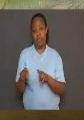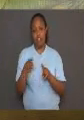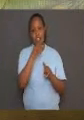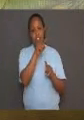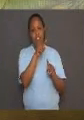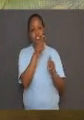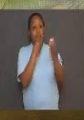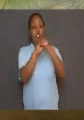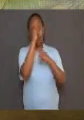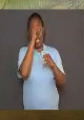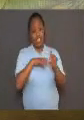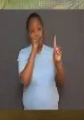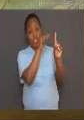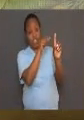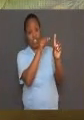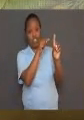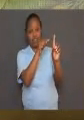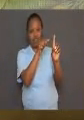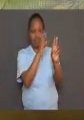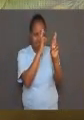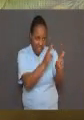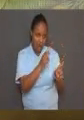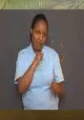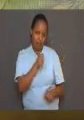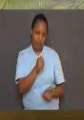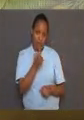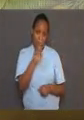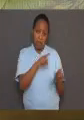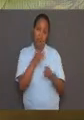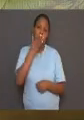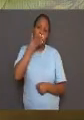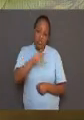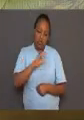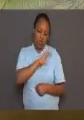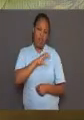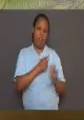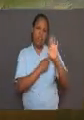the salesperson with disrespect or rudeness.